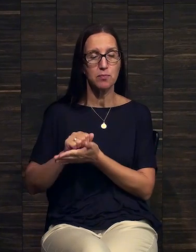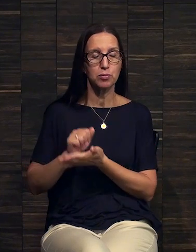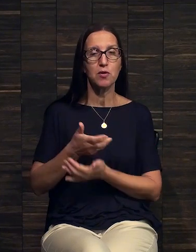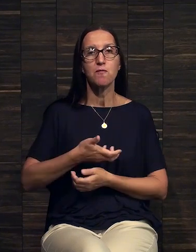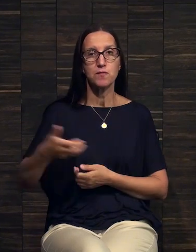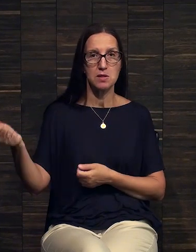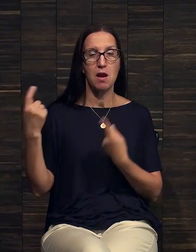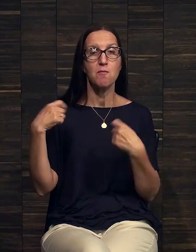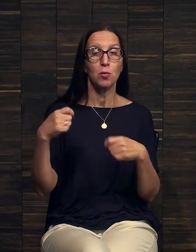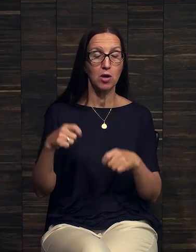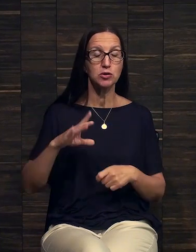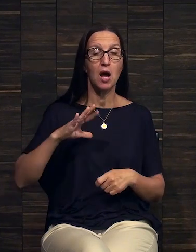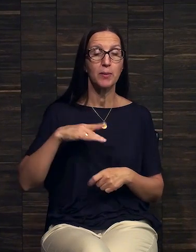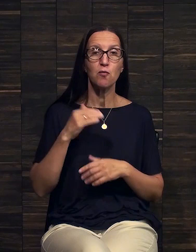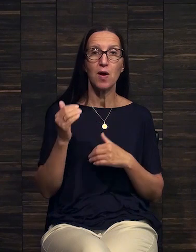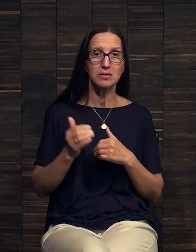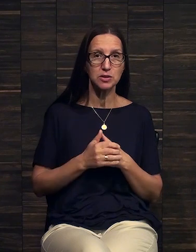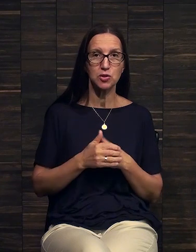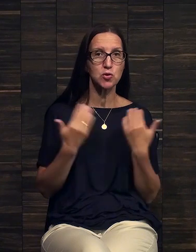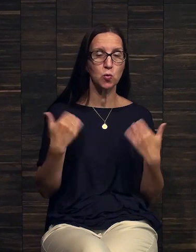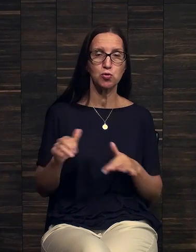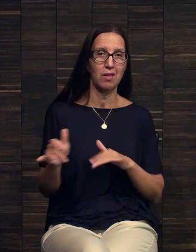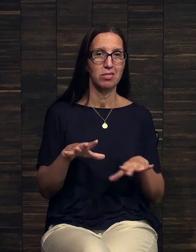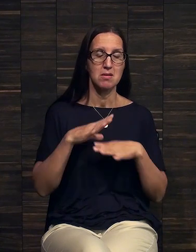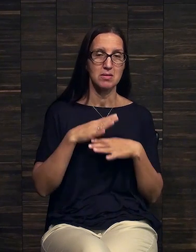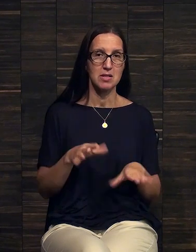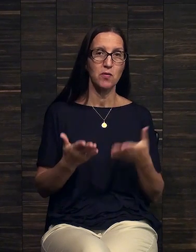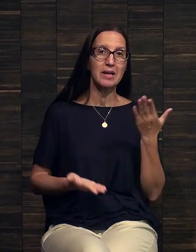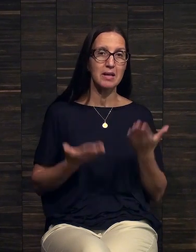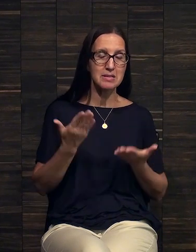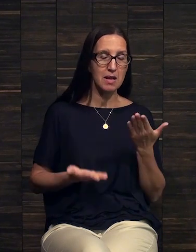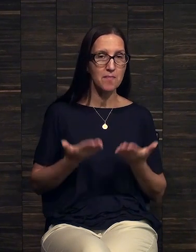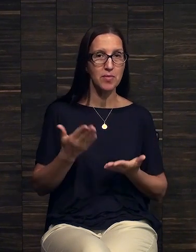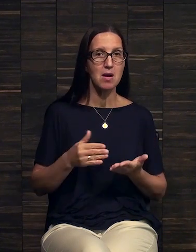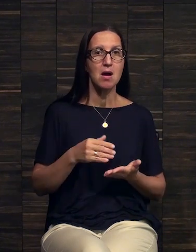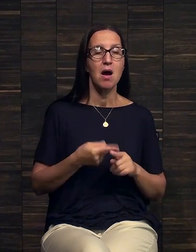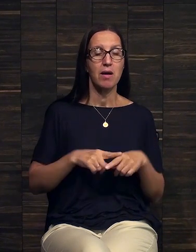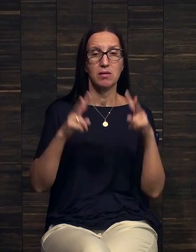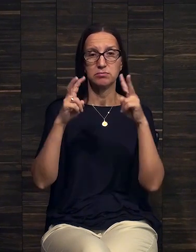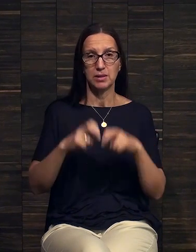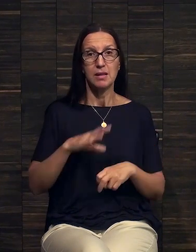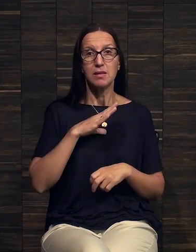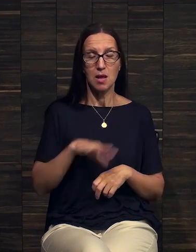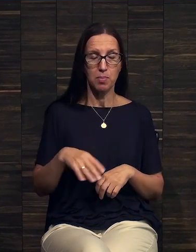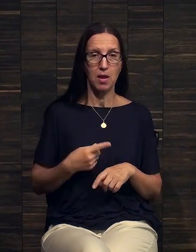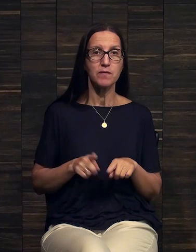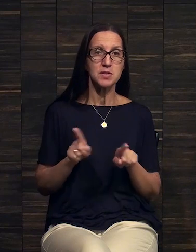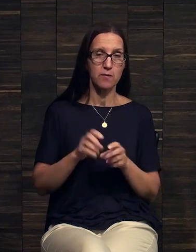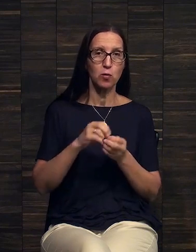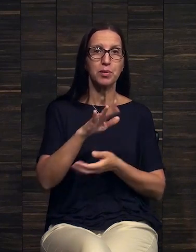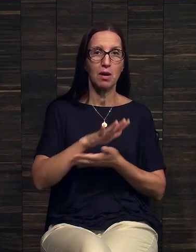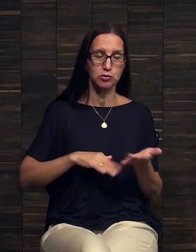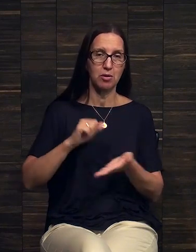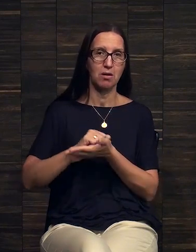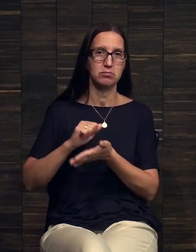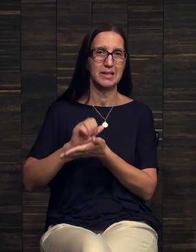this is censorship is done. And, you know, and the distributors still accepted.